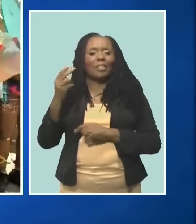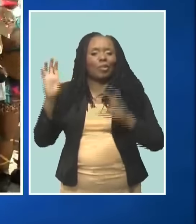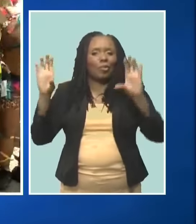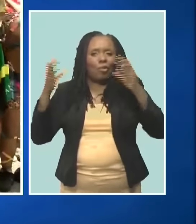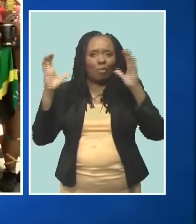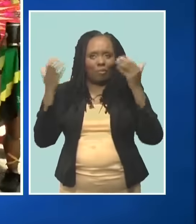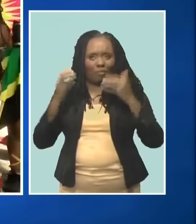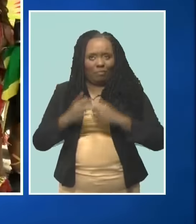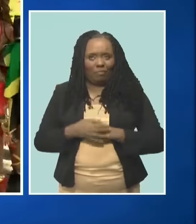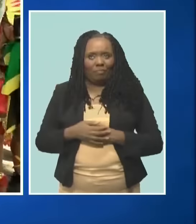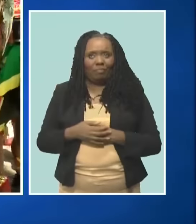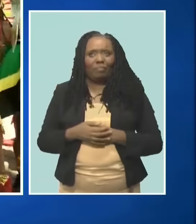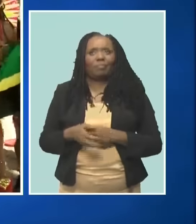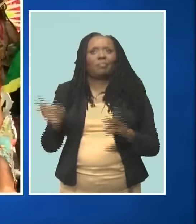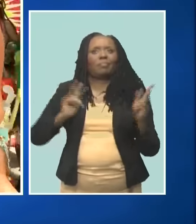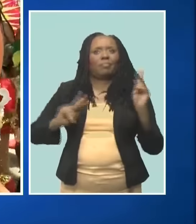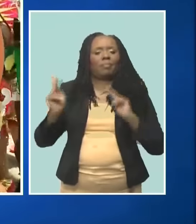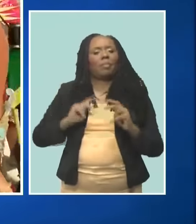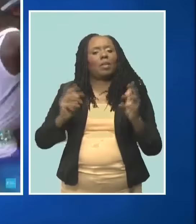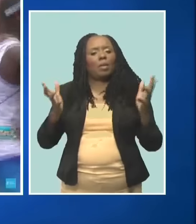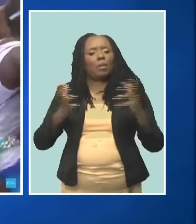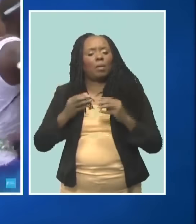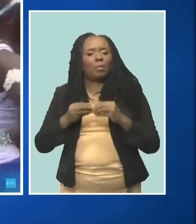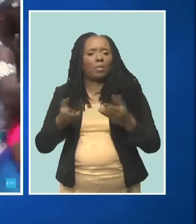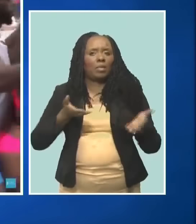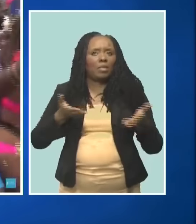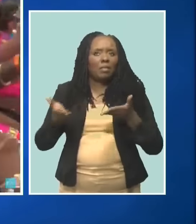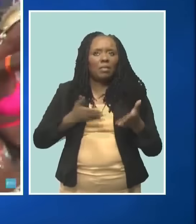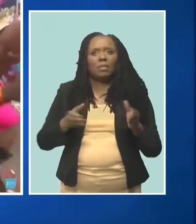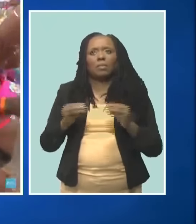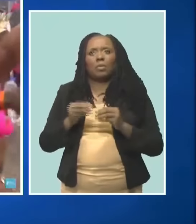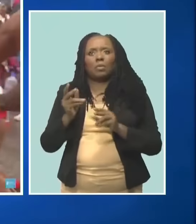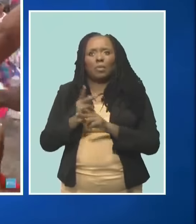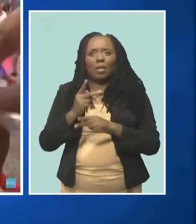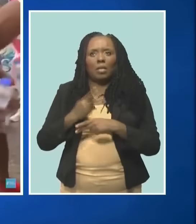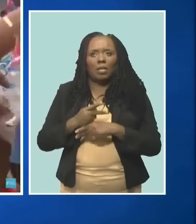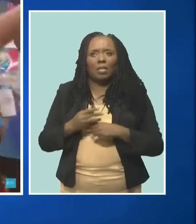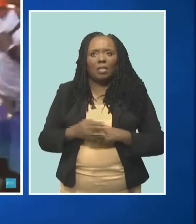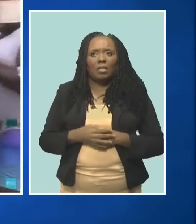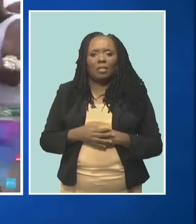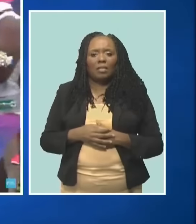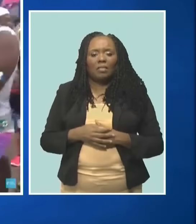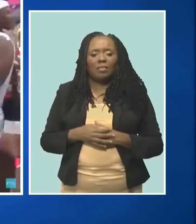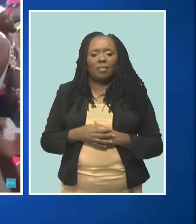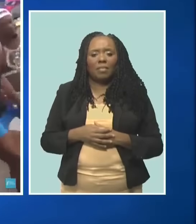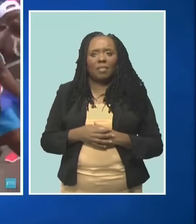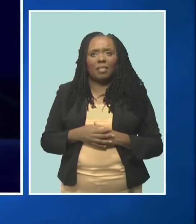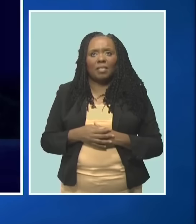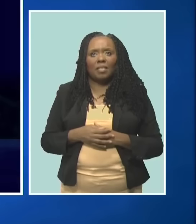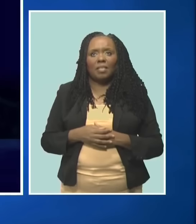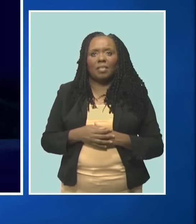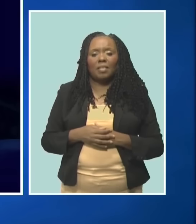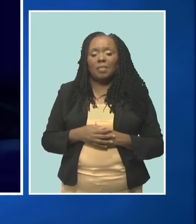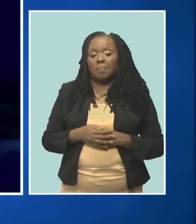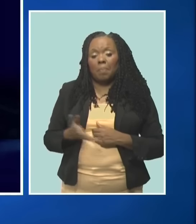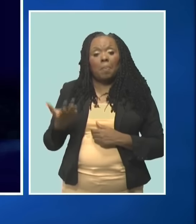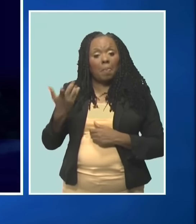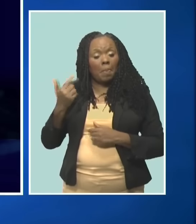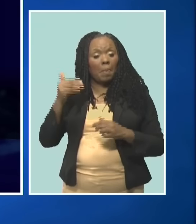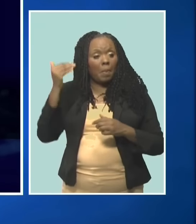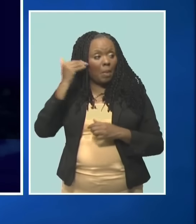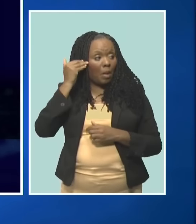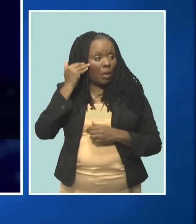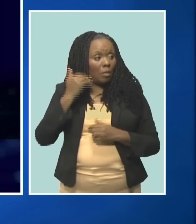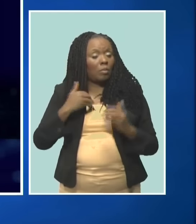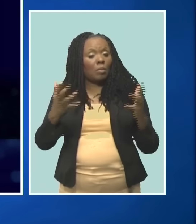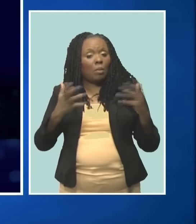greater demand for products and services. Sales depends on events. So the more of these events that are on a calendar,